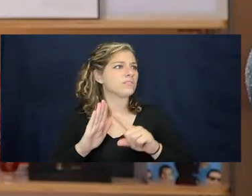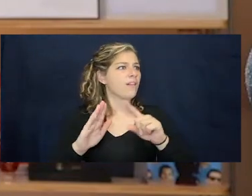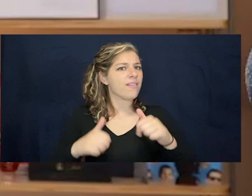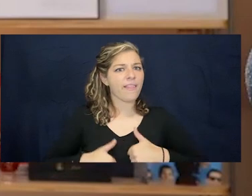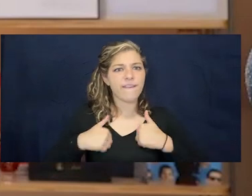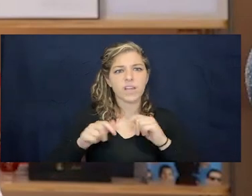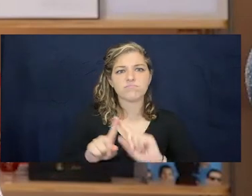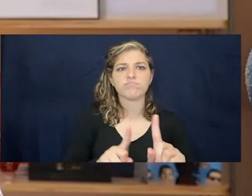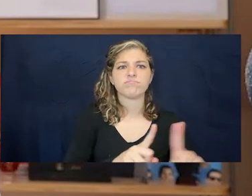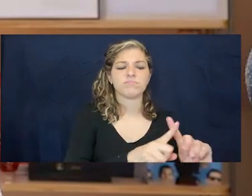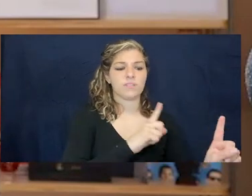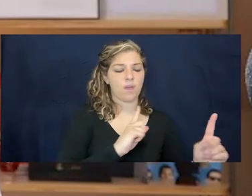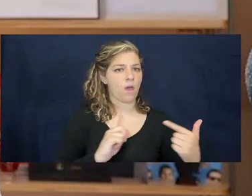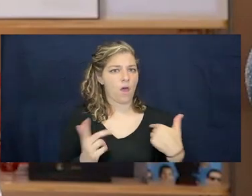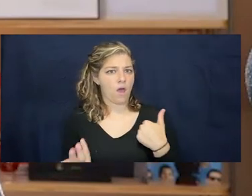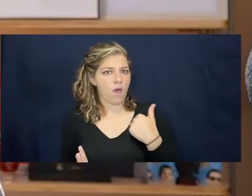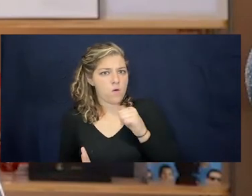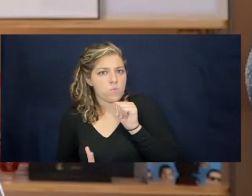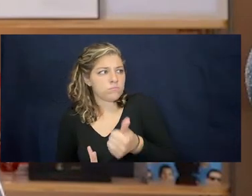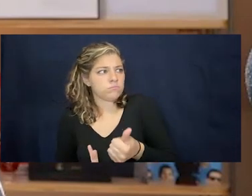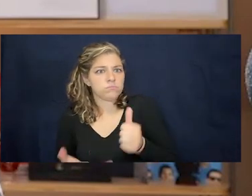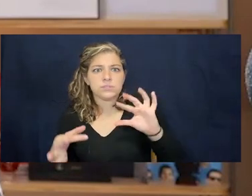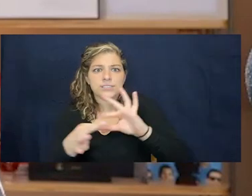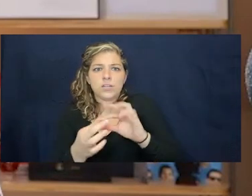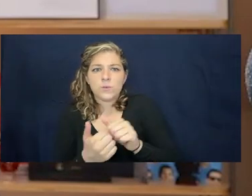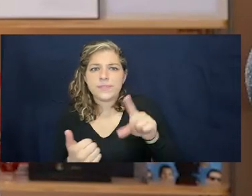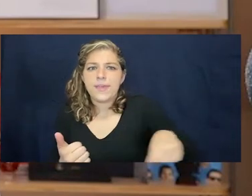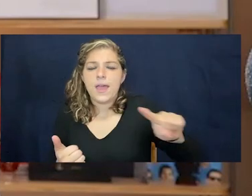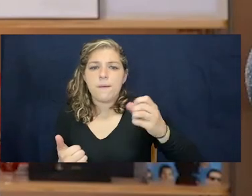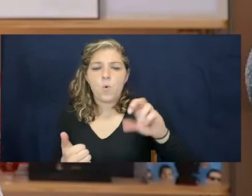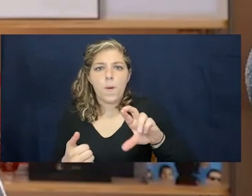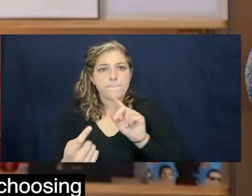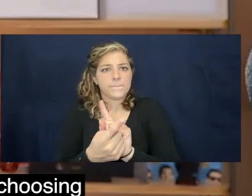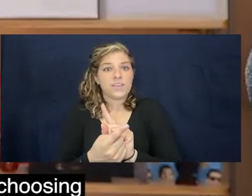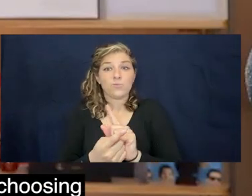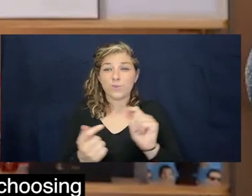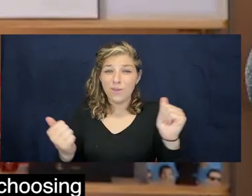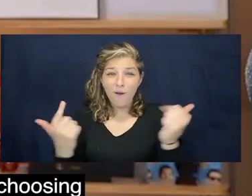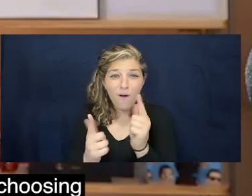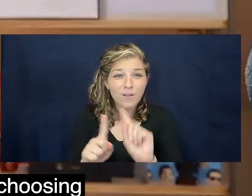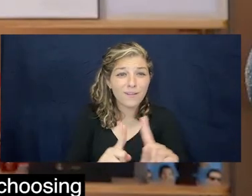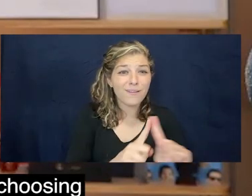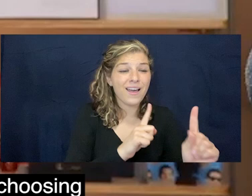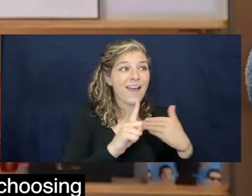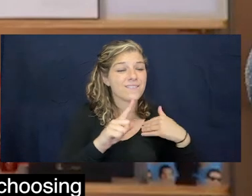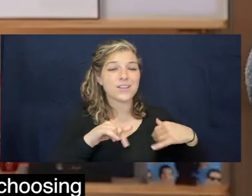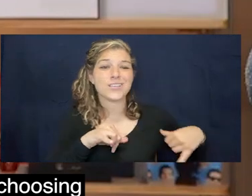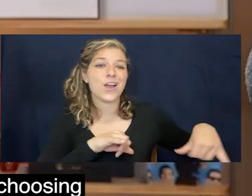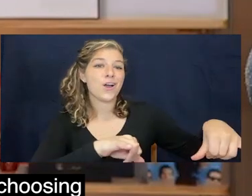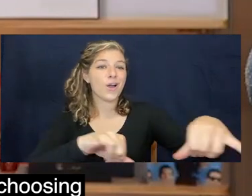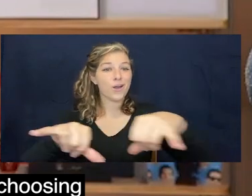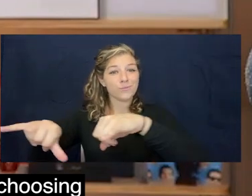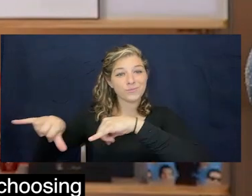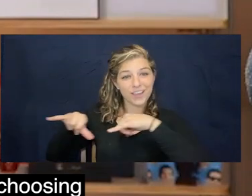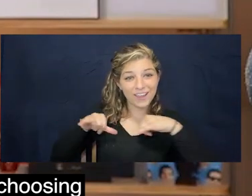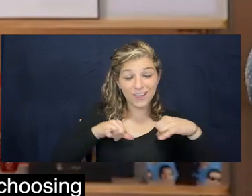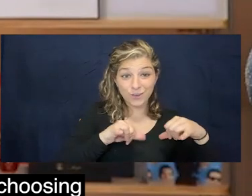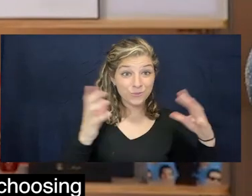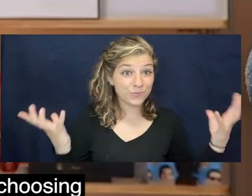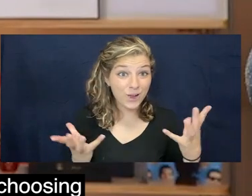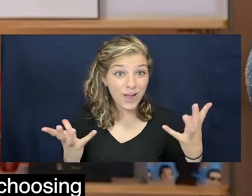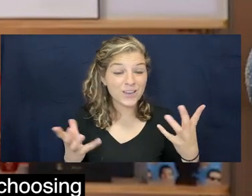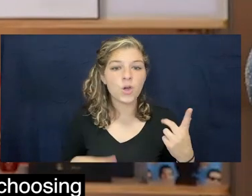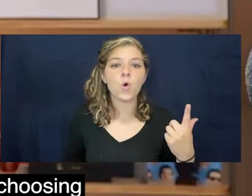backgrounds and walks of life that I wouldn't have gotten to connect with or meet, we all have a commonality in